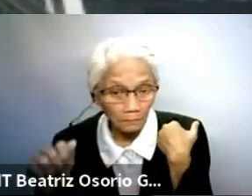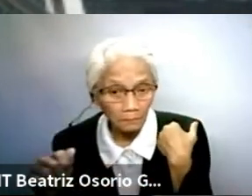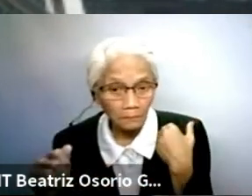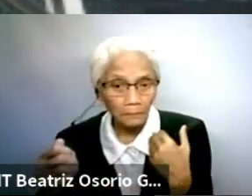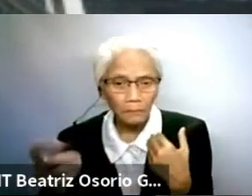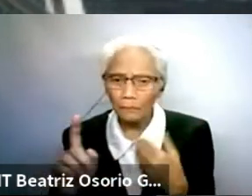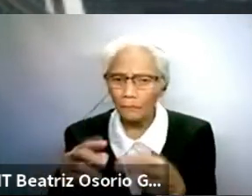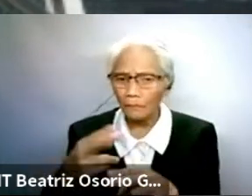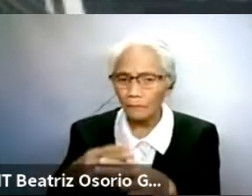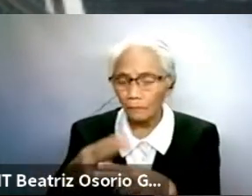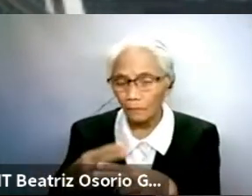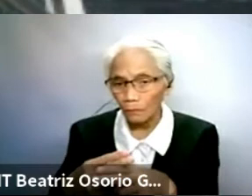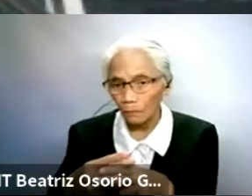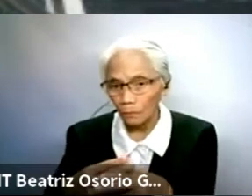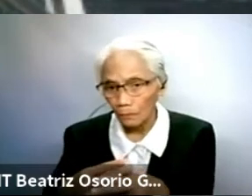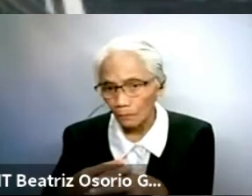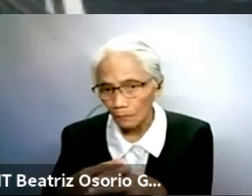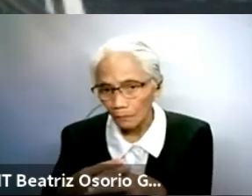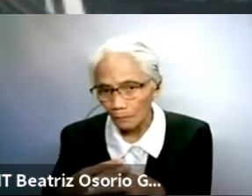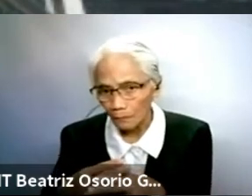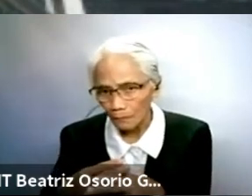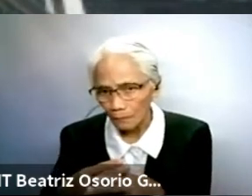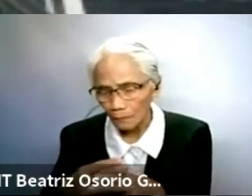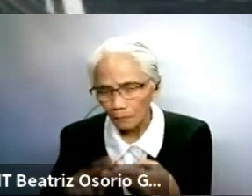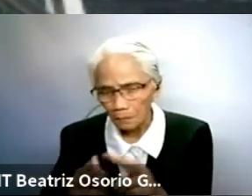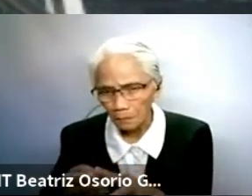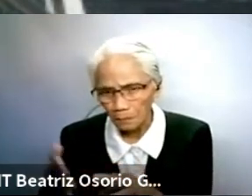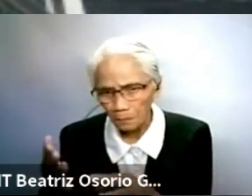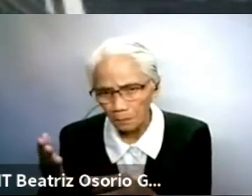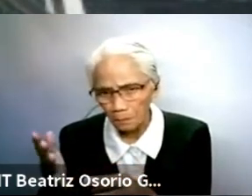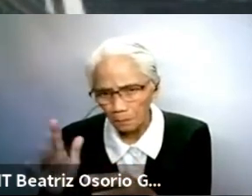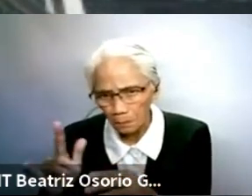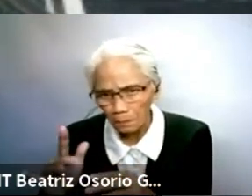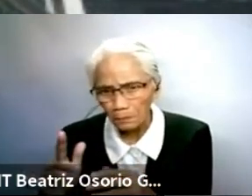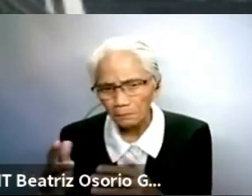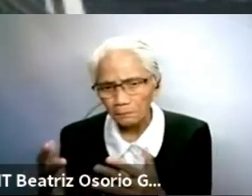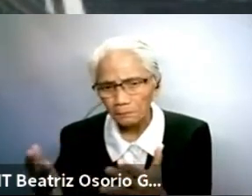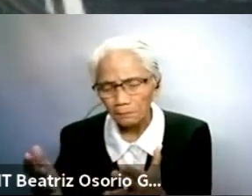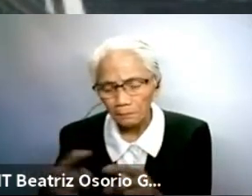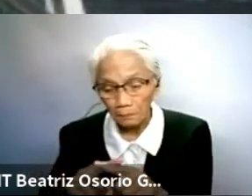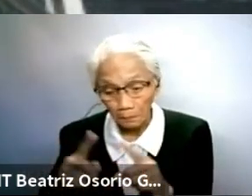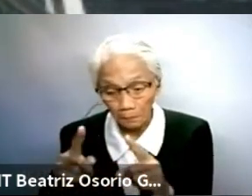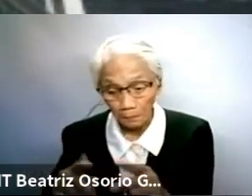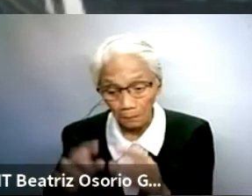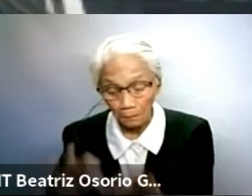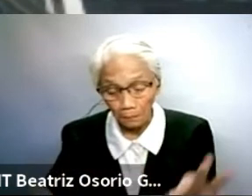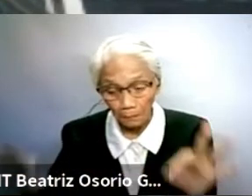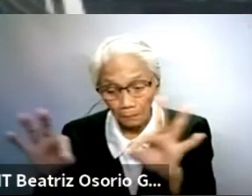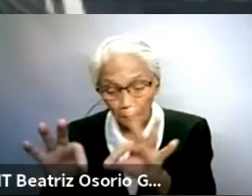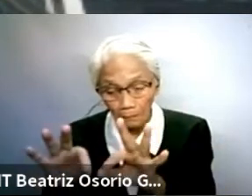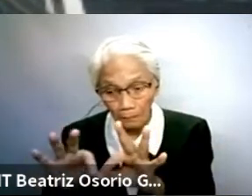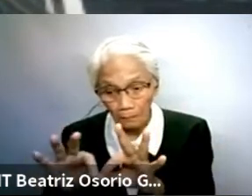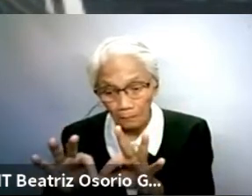the general comment number 25. But I think the key essence and the salient points